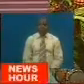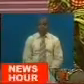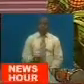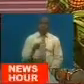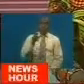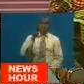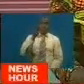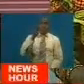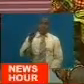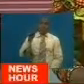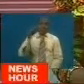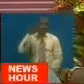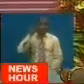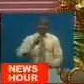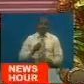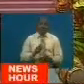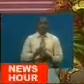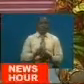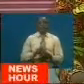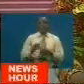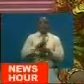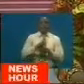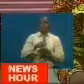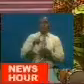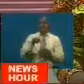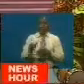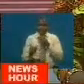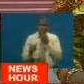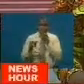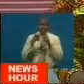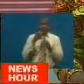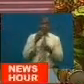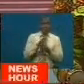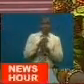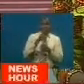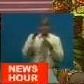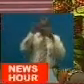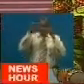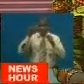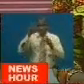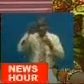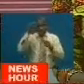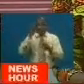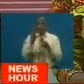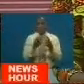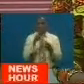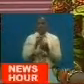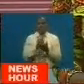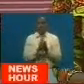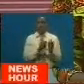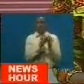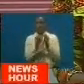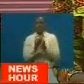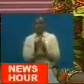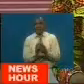The U.S. Secretary of Commerce, Penny Pritzker, this evening called on President John Mahama at the Flagstaff House. She was